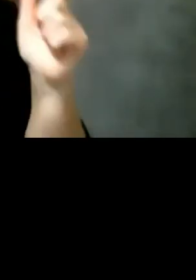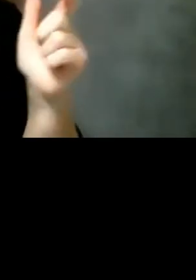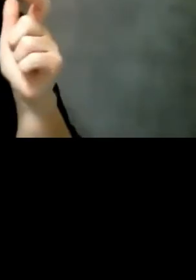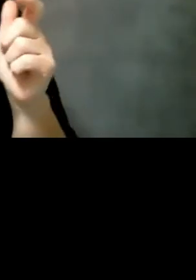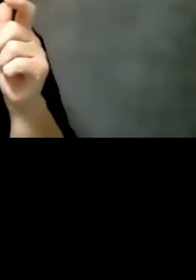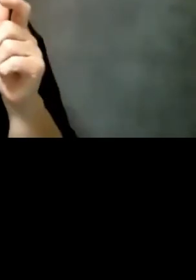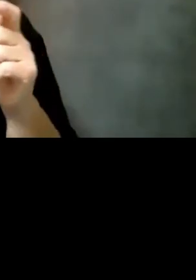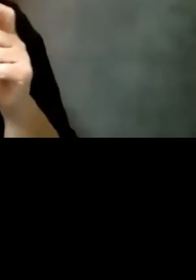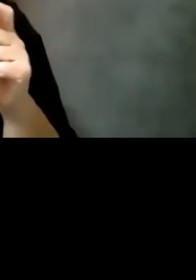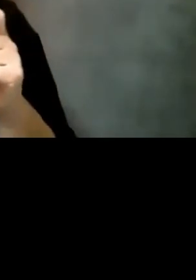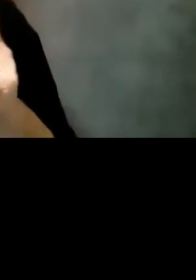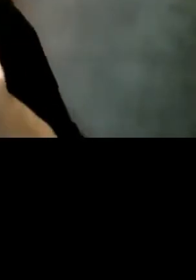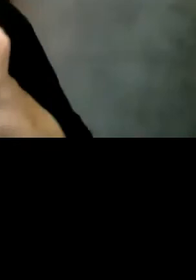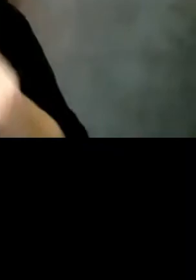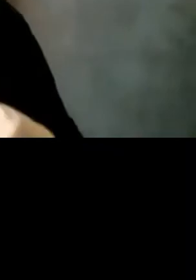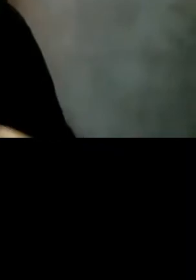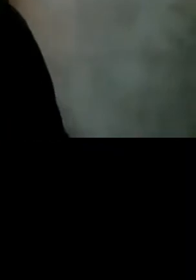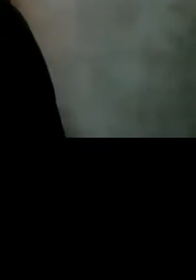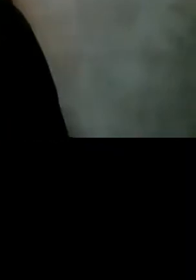possible.